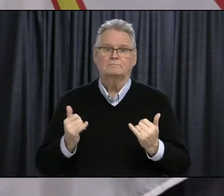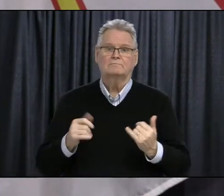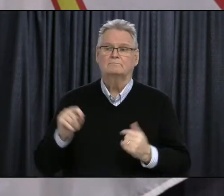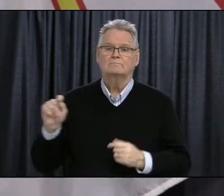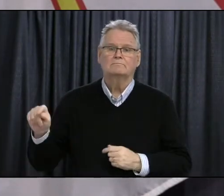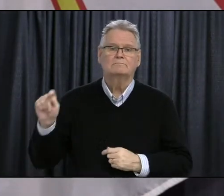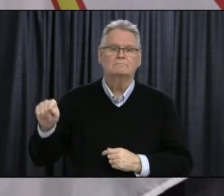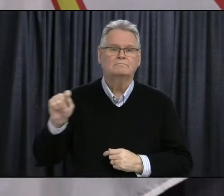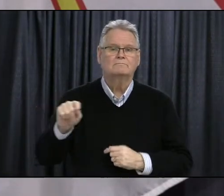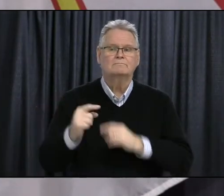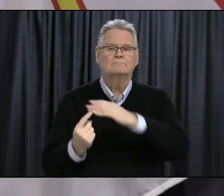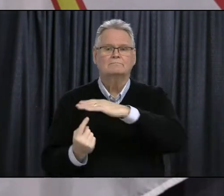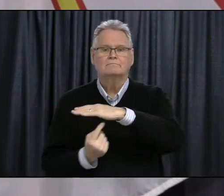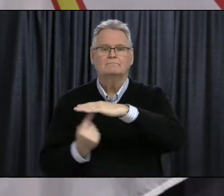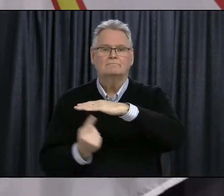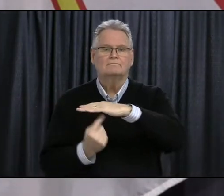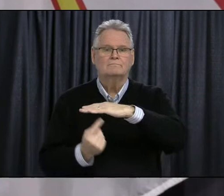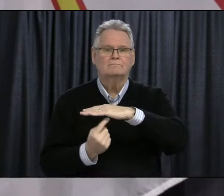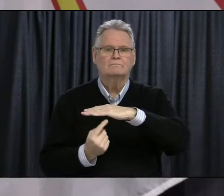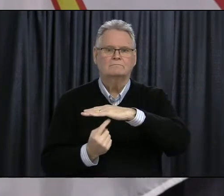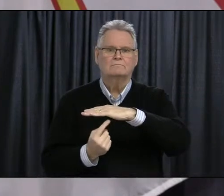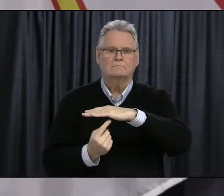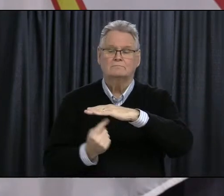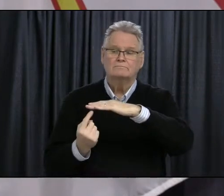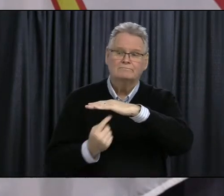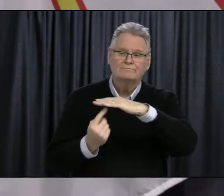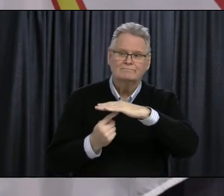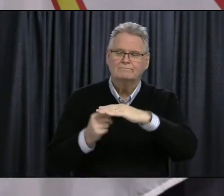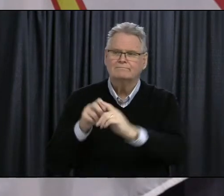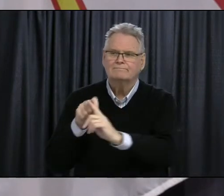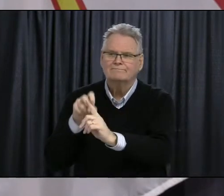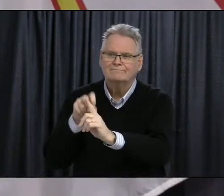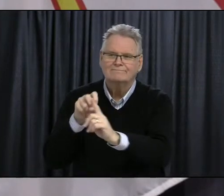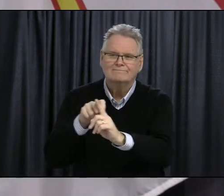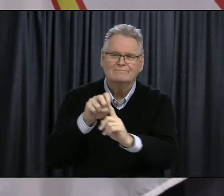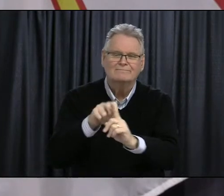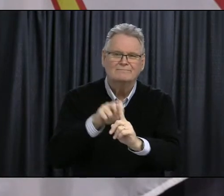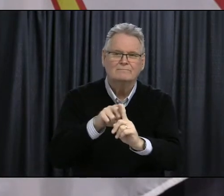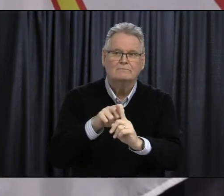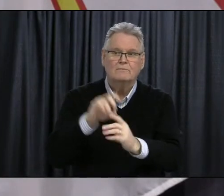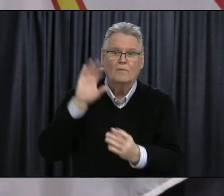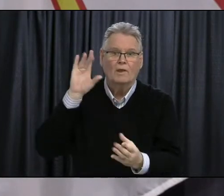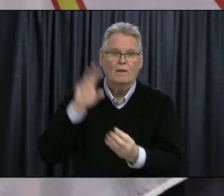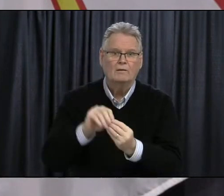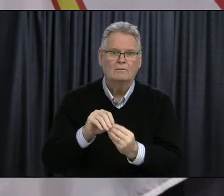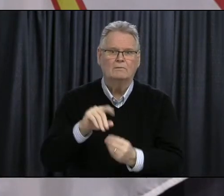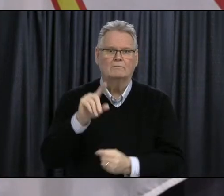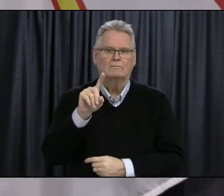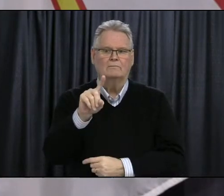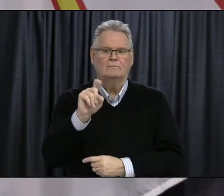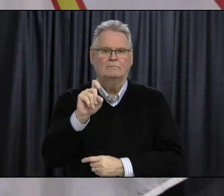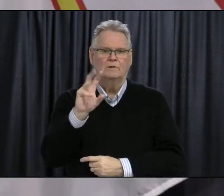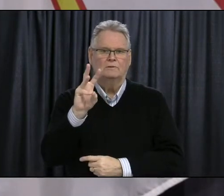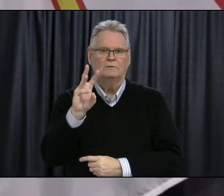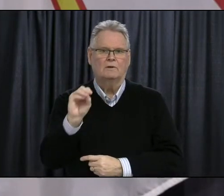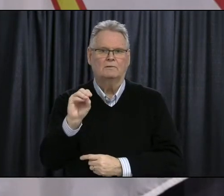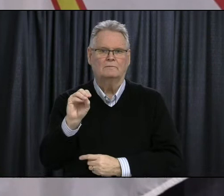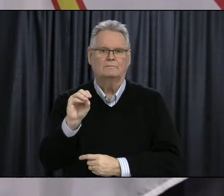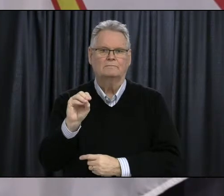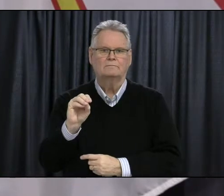by public health and are in self-isolation as a result of being identified as a contact of individuals in this cluster.